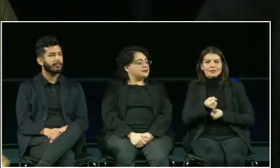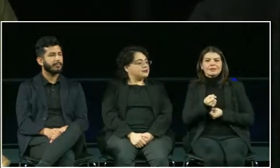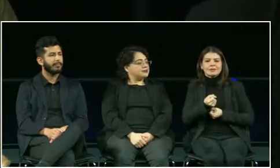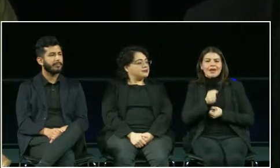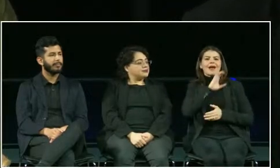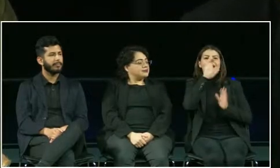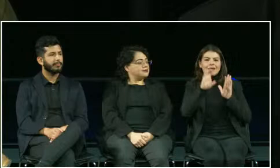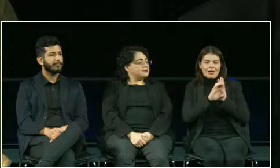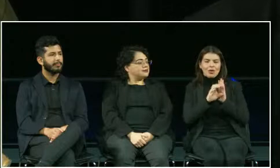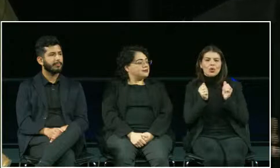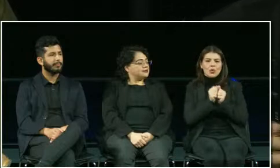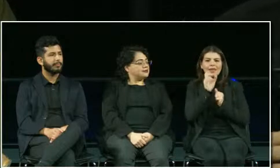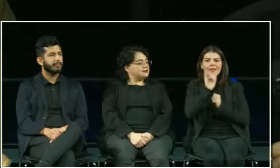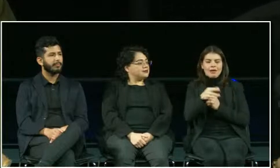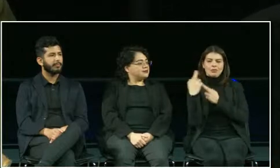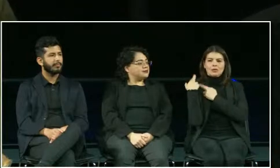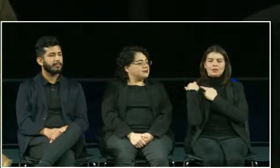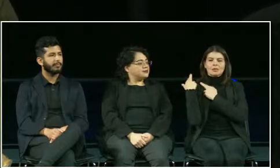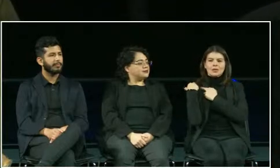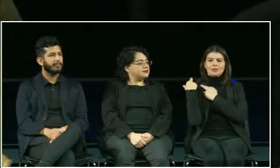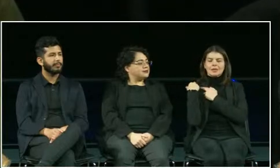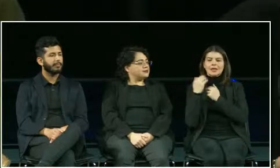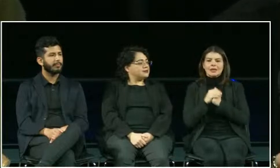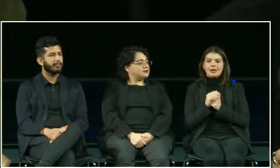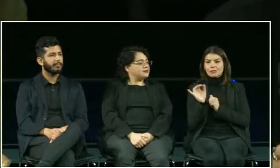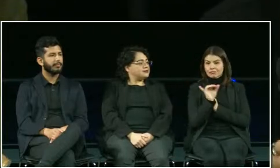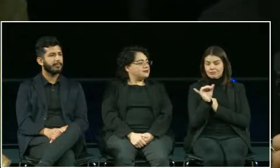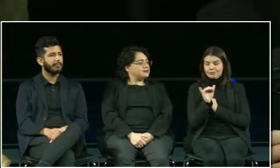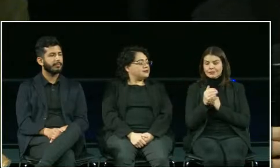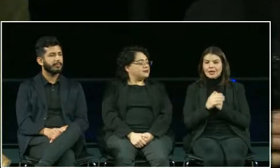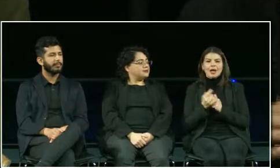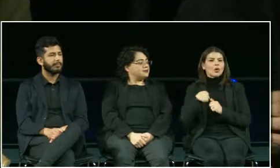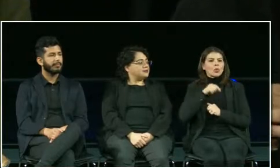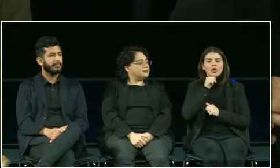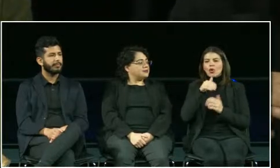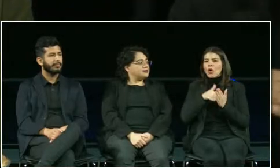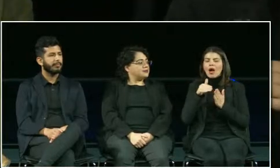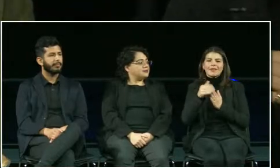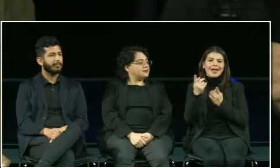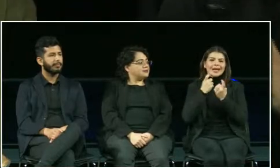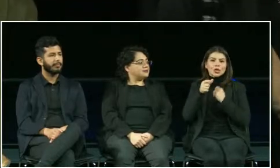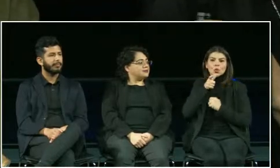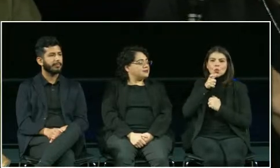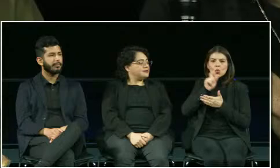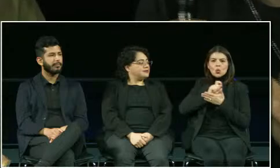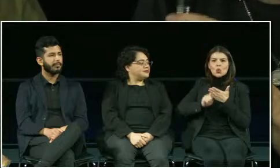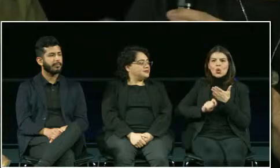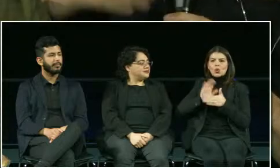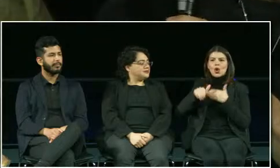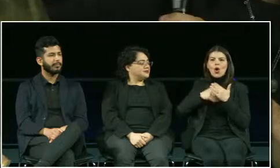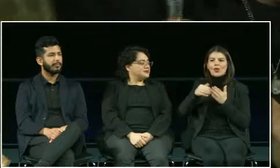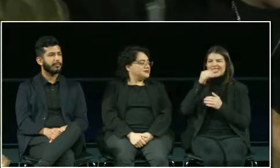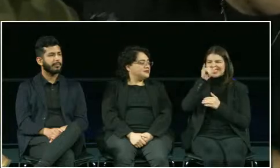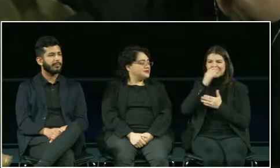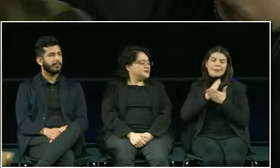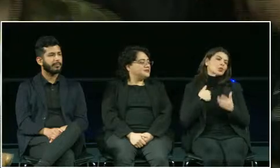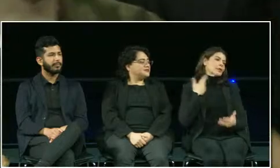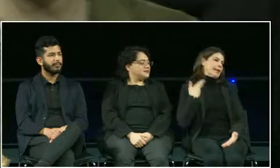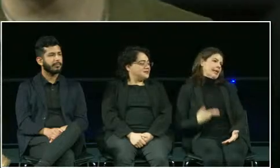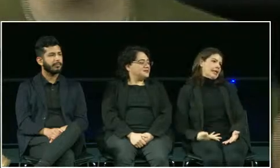a character with that responsibility as well. We don't often get asked who wrote all the funny bits, and it was me.